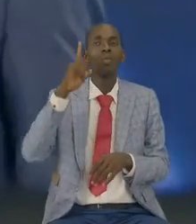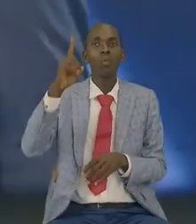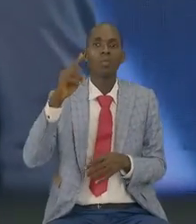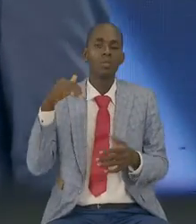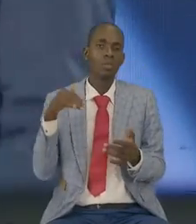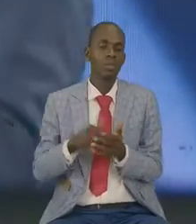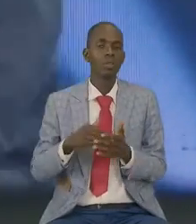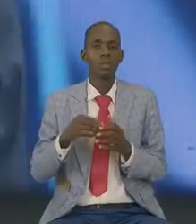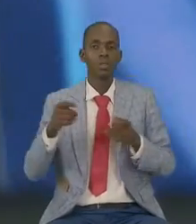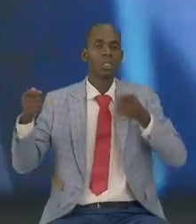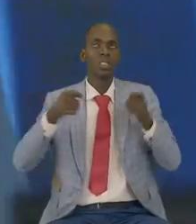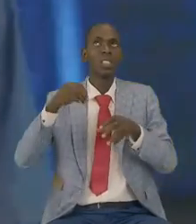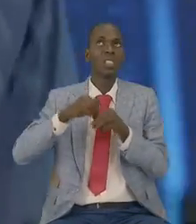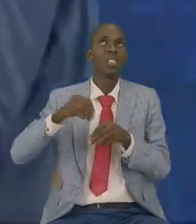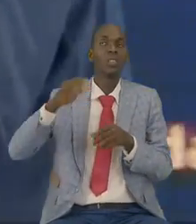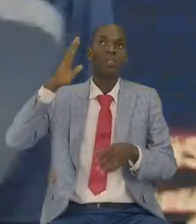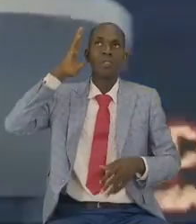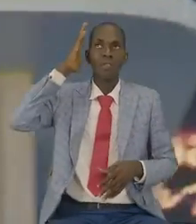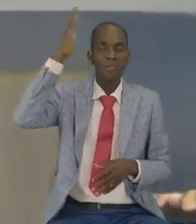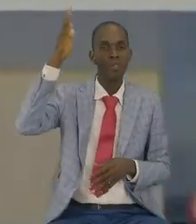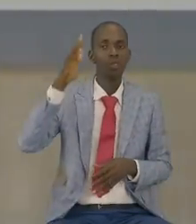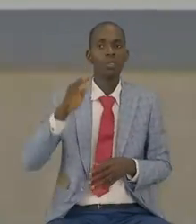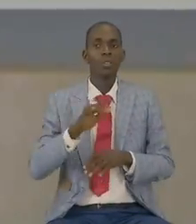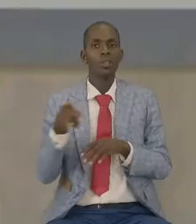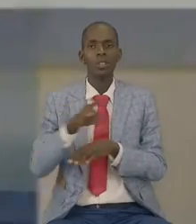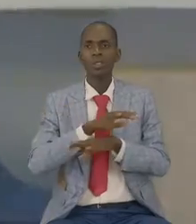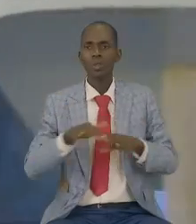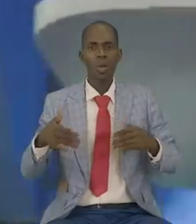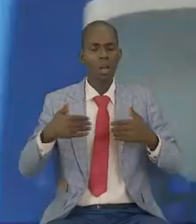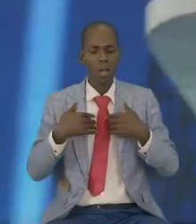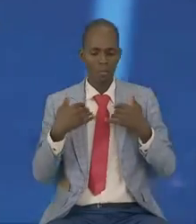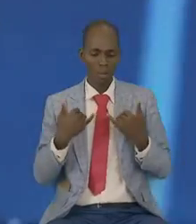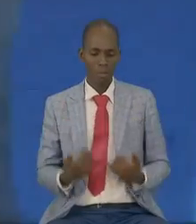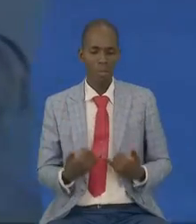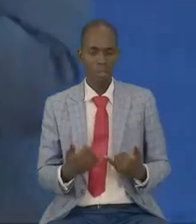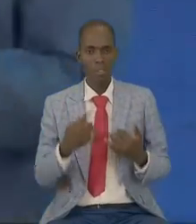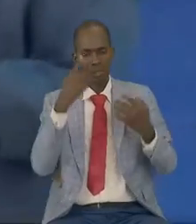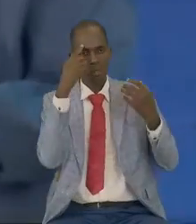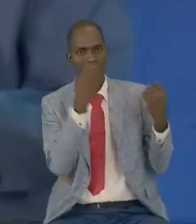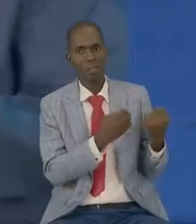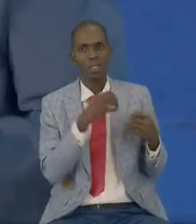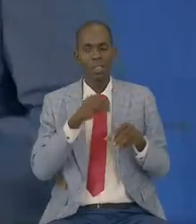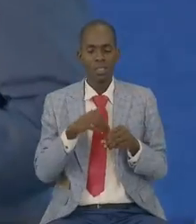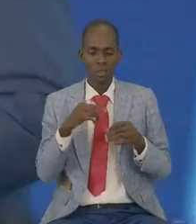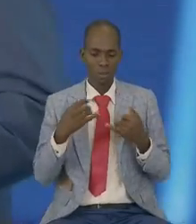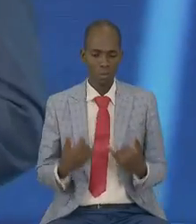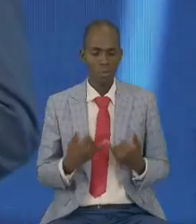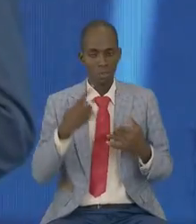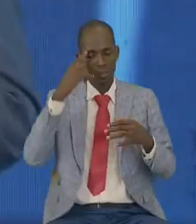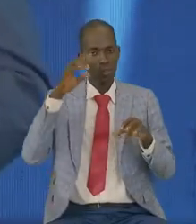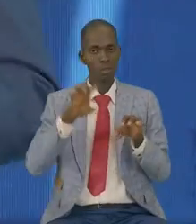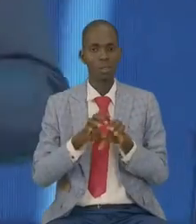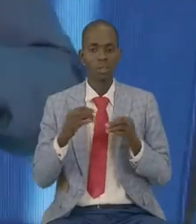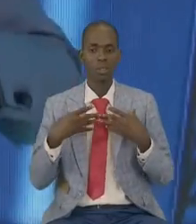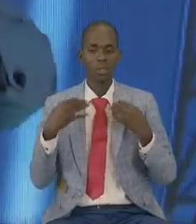the future. They don't have the present faith in the present covenant, the healing